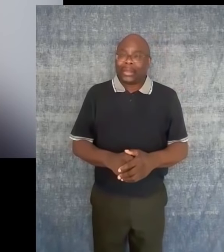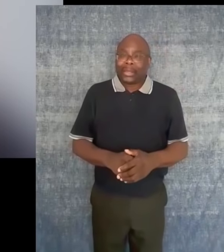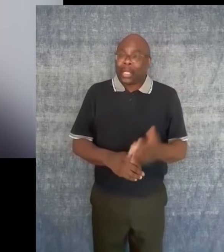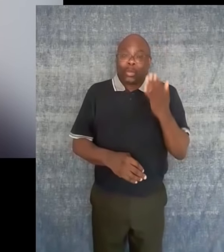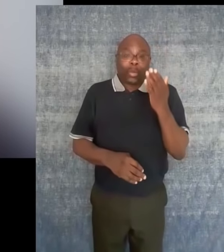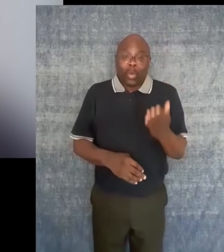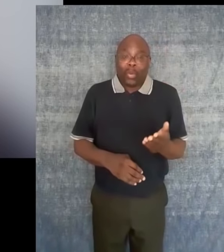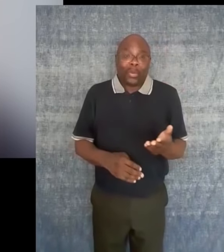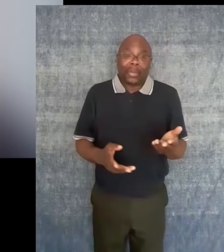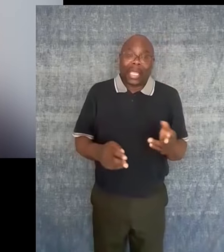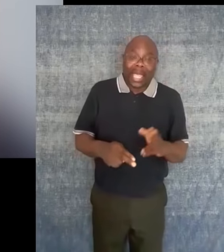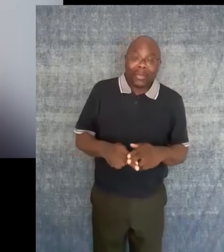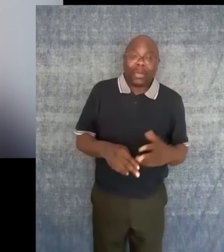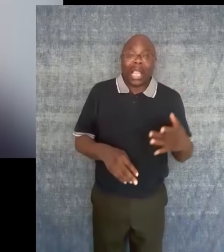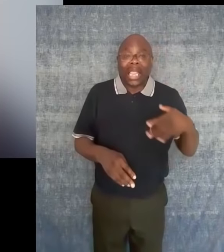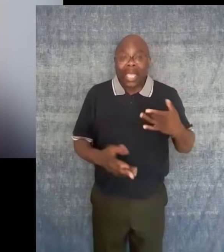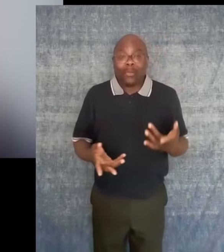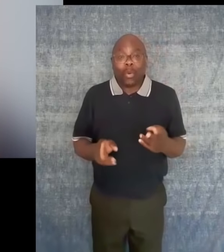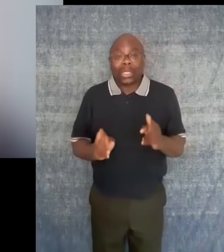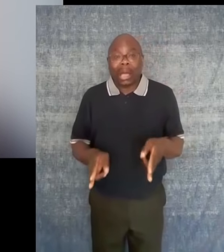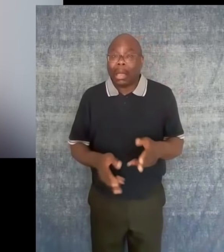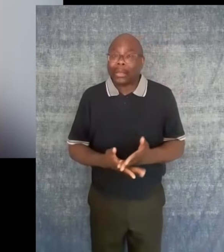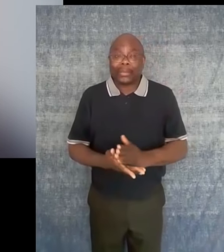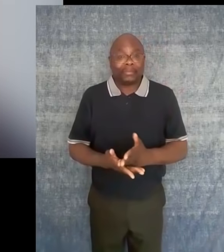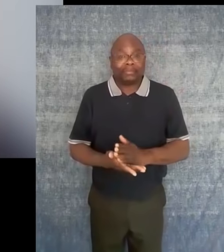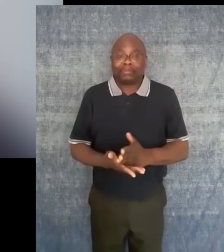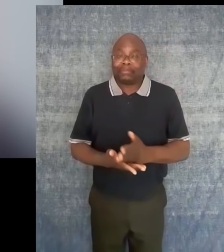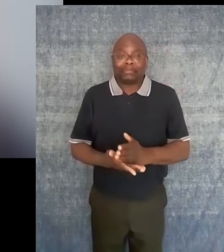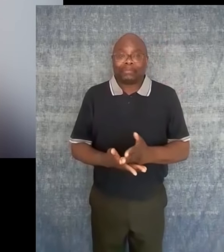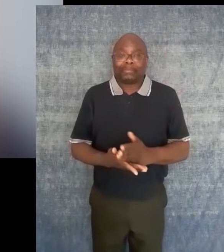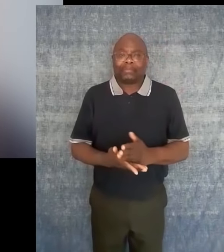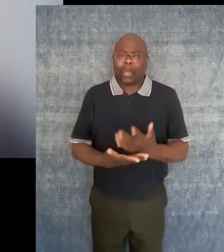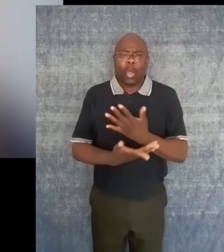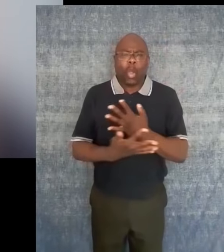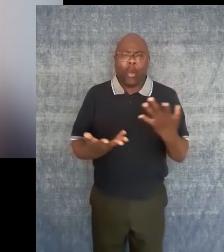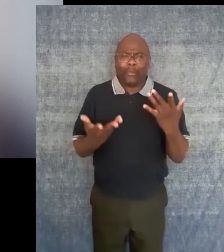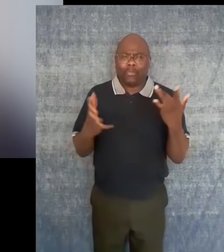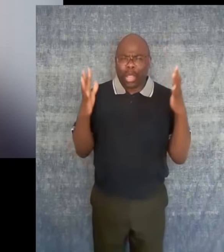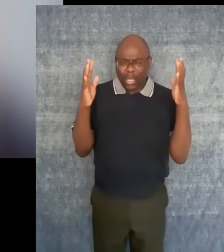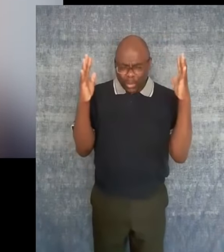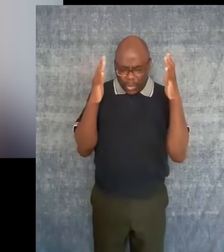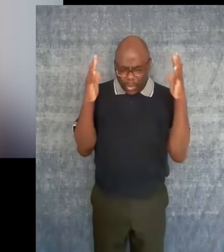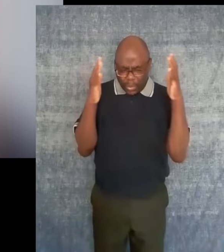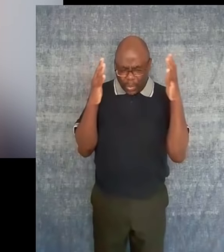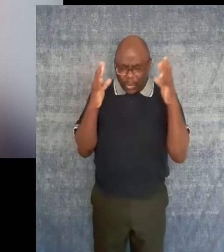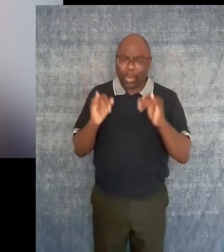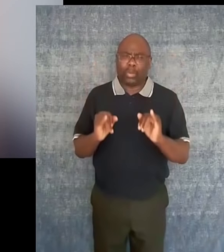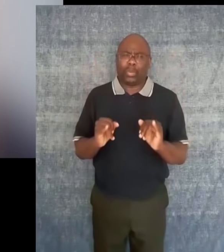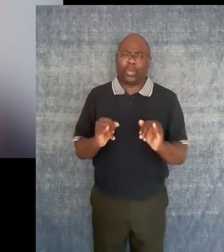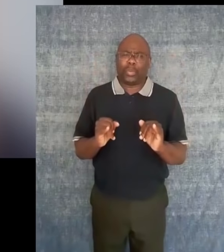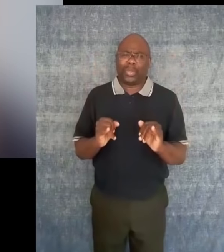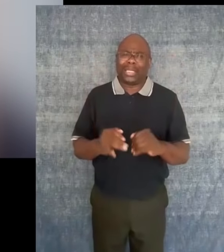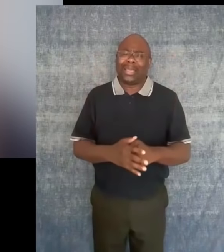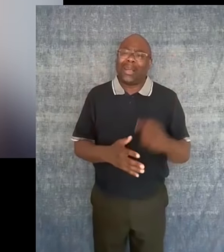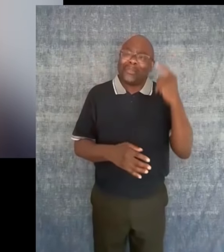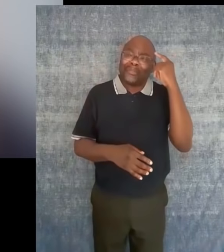didn't know whether I would make it or not. I was under incredible pressure and